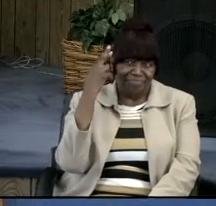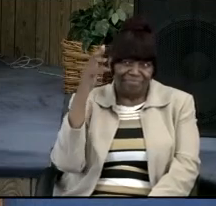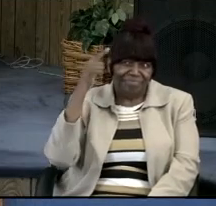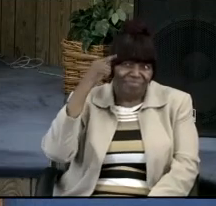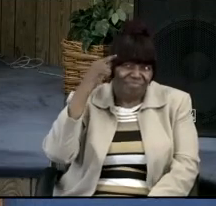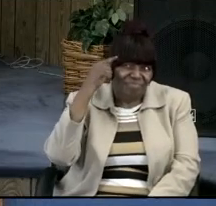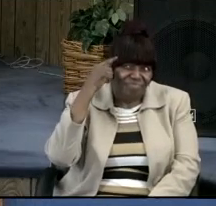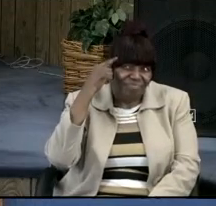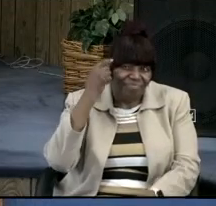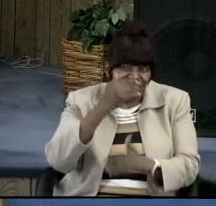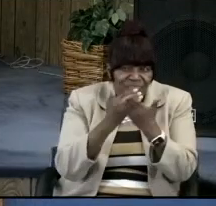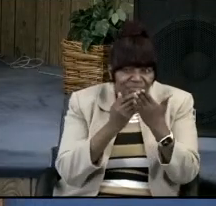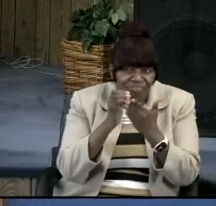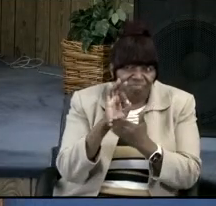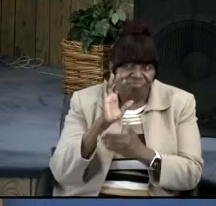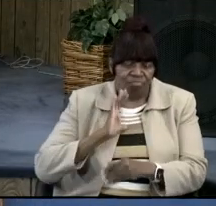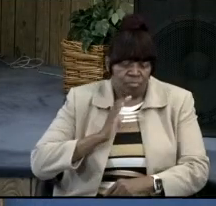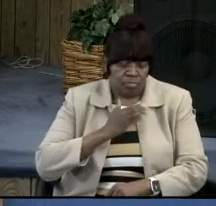brain